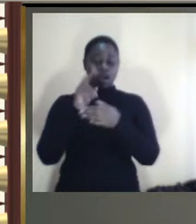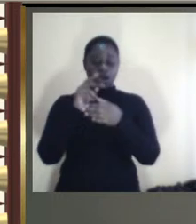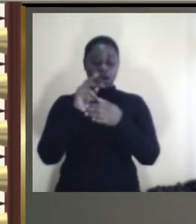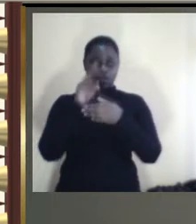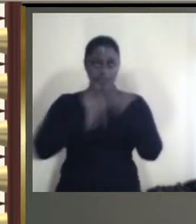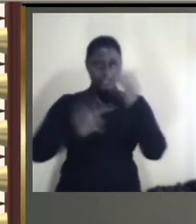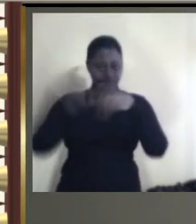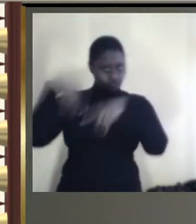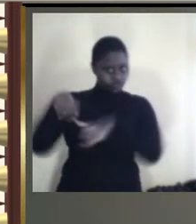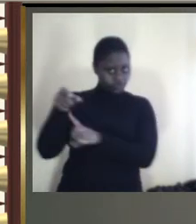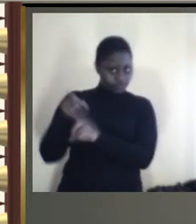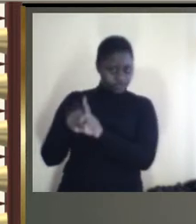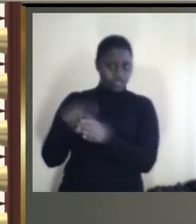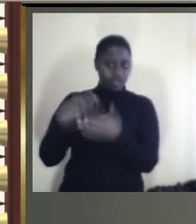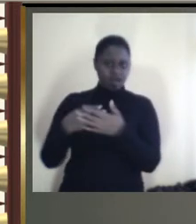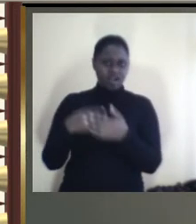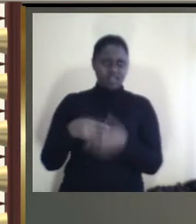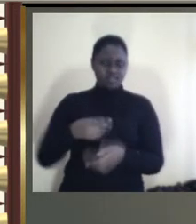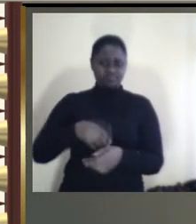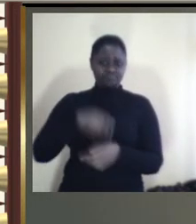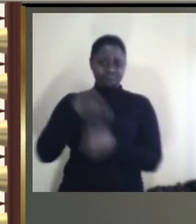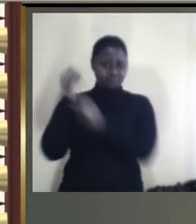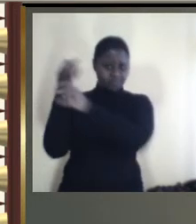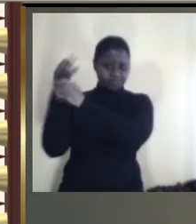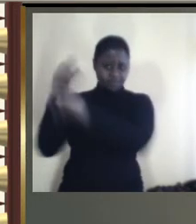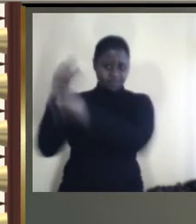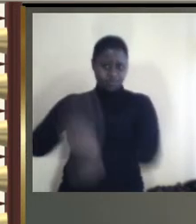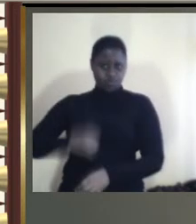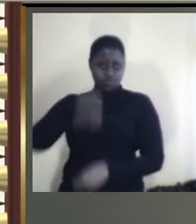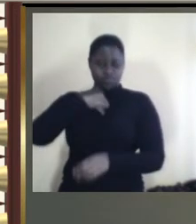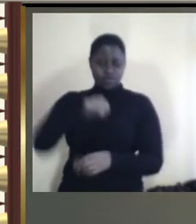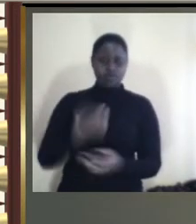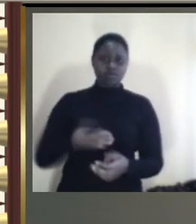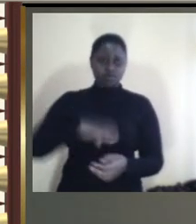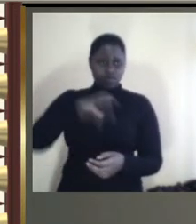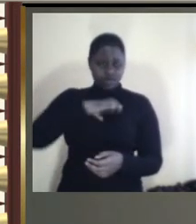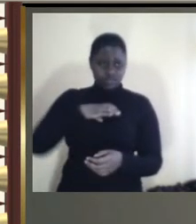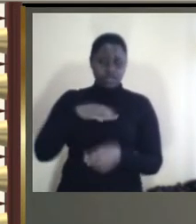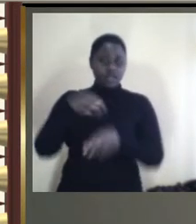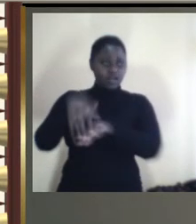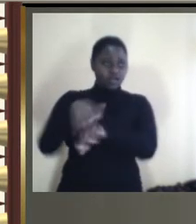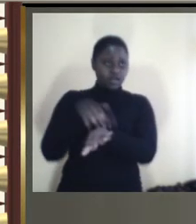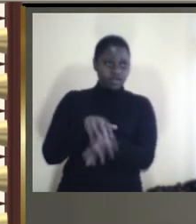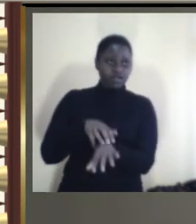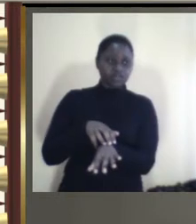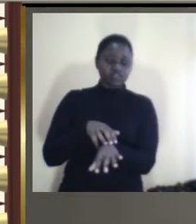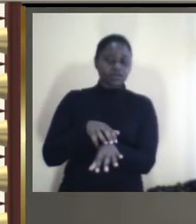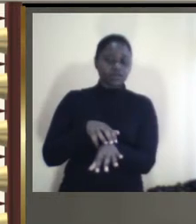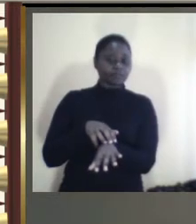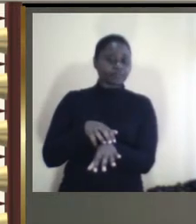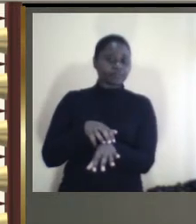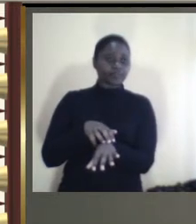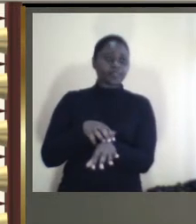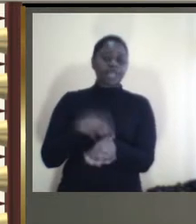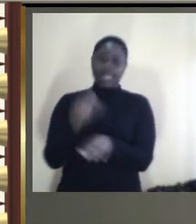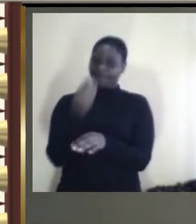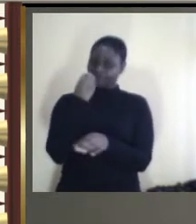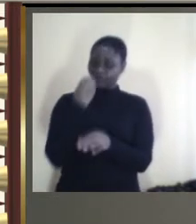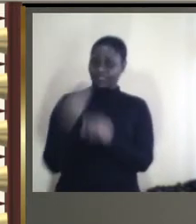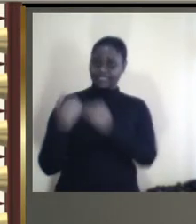Chairperson, I can speak with confidence that sustainable agriculture and food